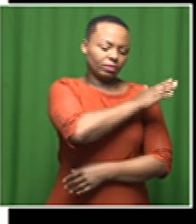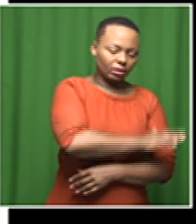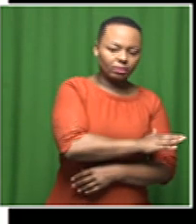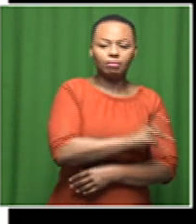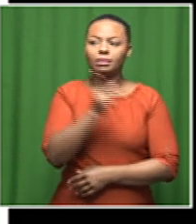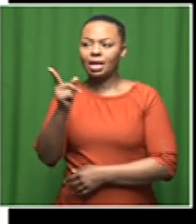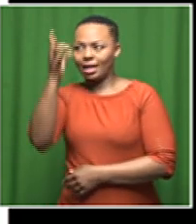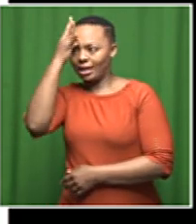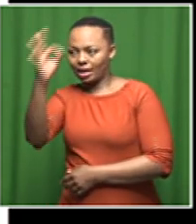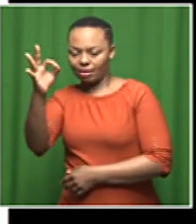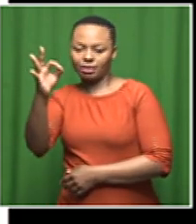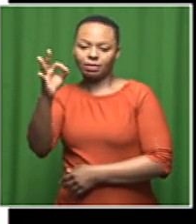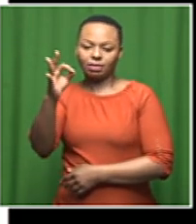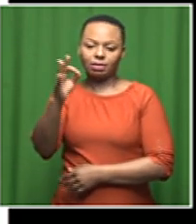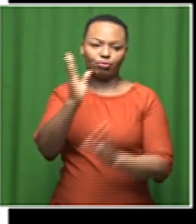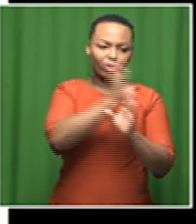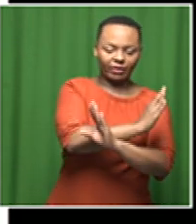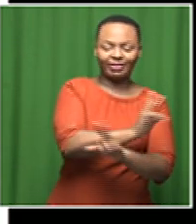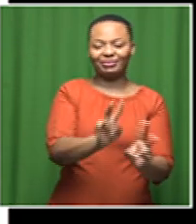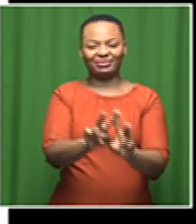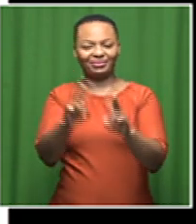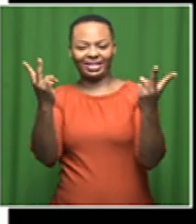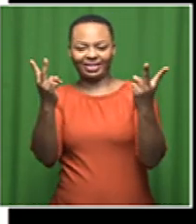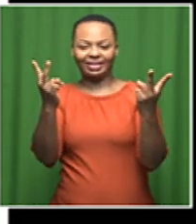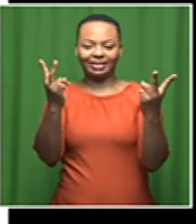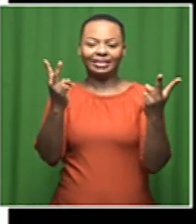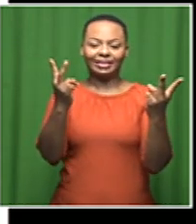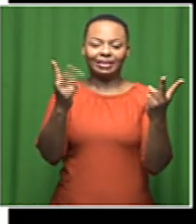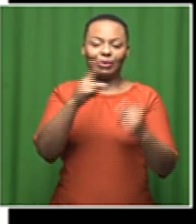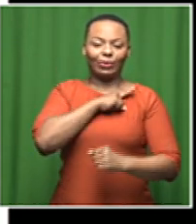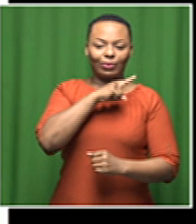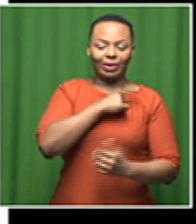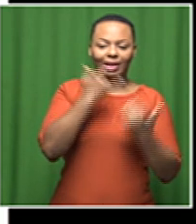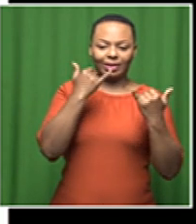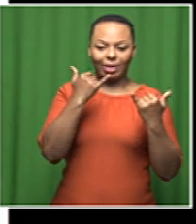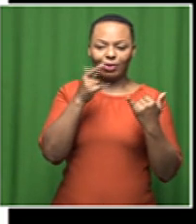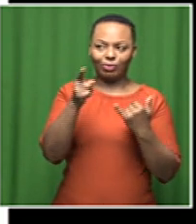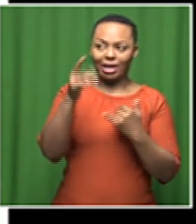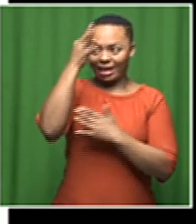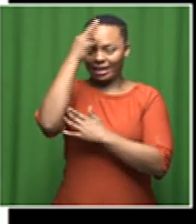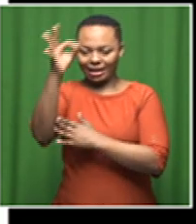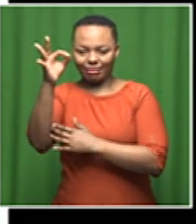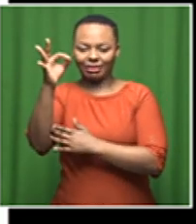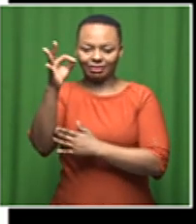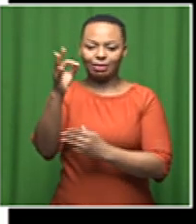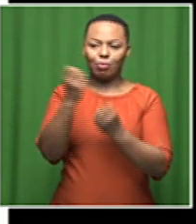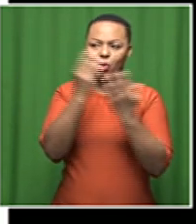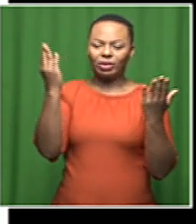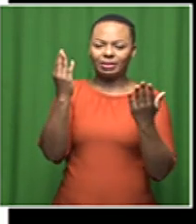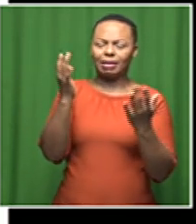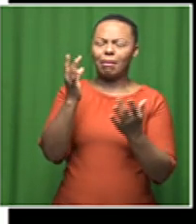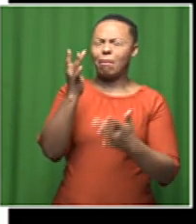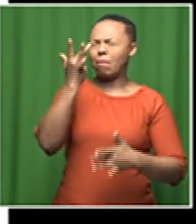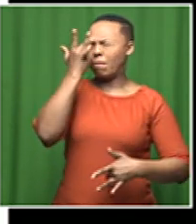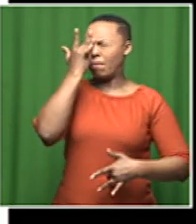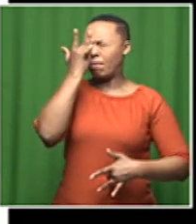is a slight difference, because in public healthcare facilities, we are confronted by high numbers of patients coming to